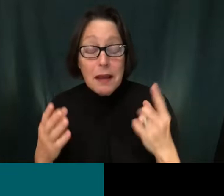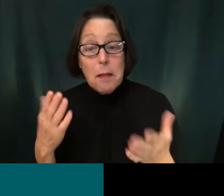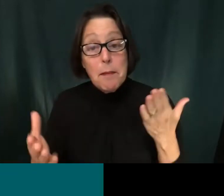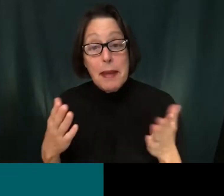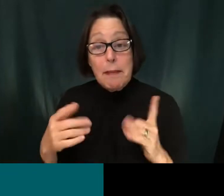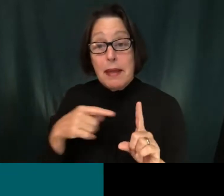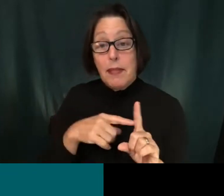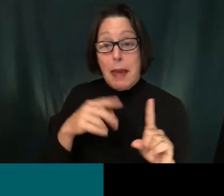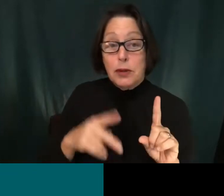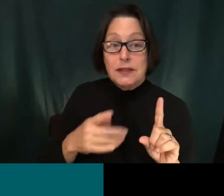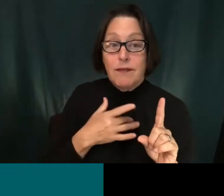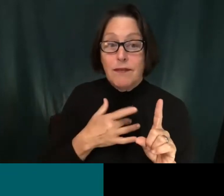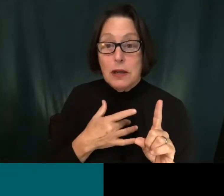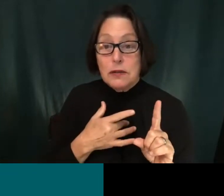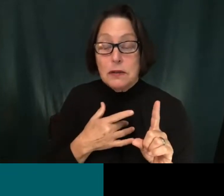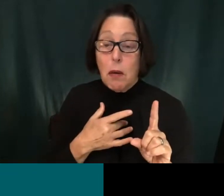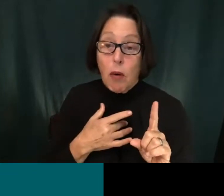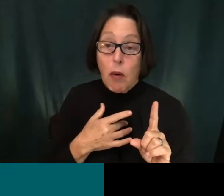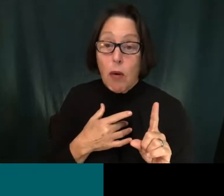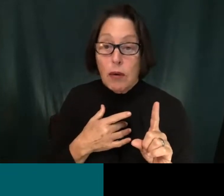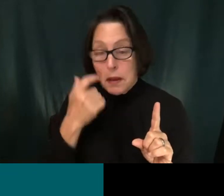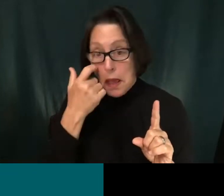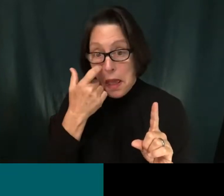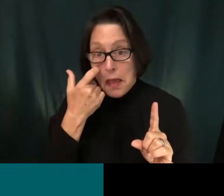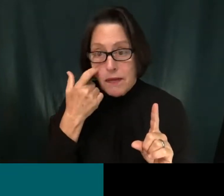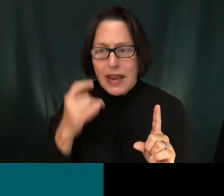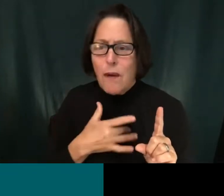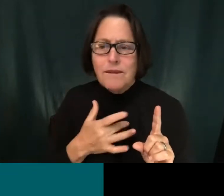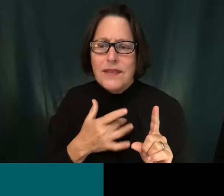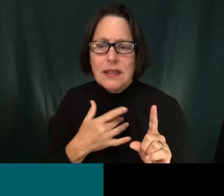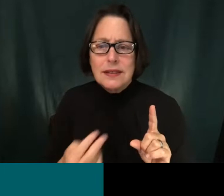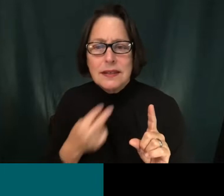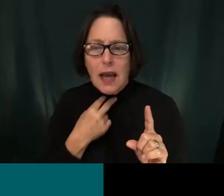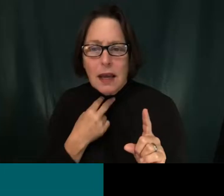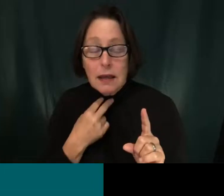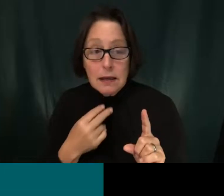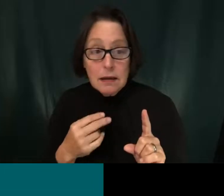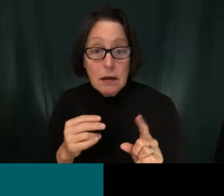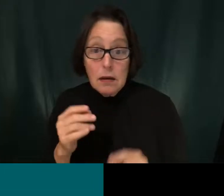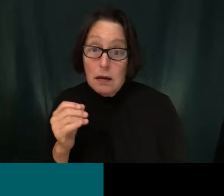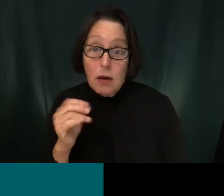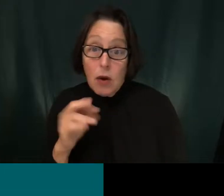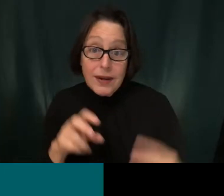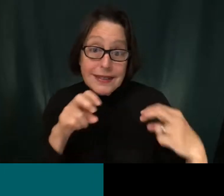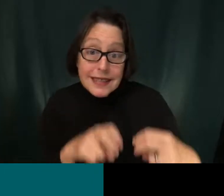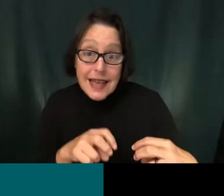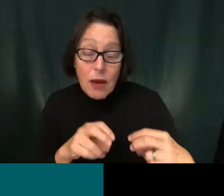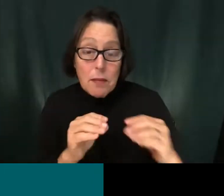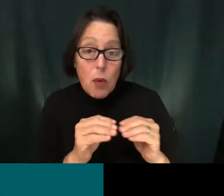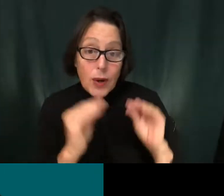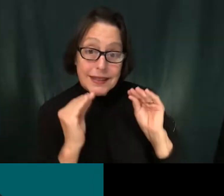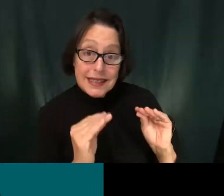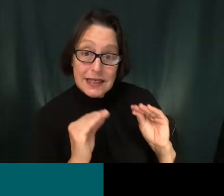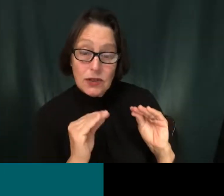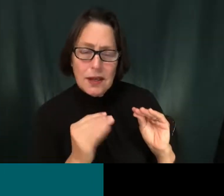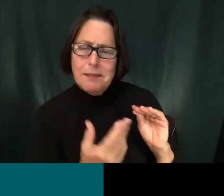then they feel stuck, or it's feeling very new to them. But then maybe that's where you need to sit down and be more teaching and directive, like, hey, let's